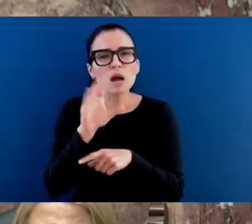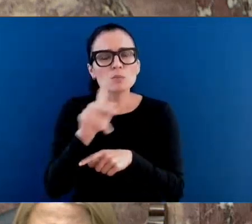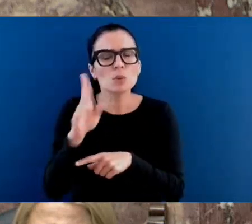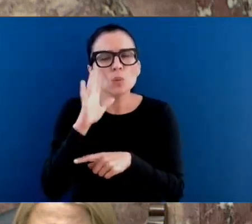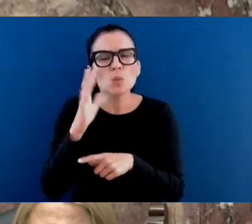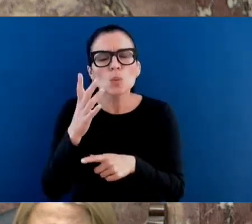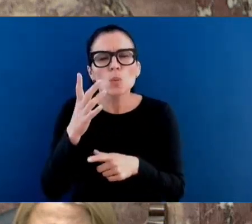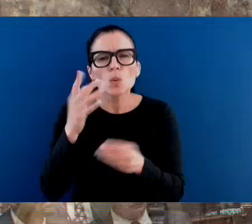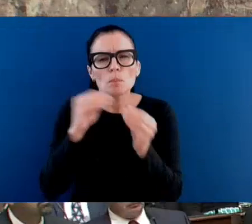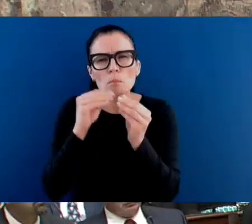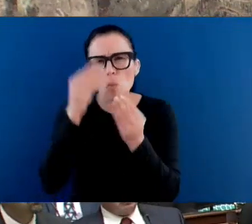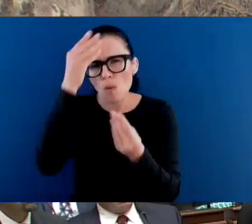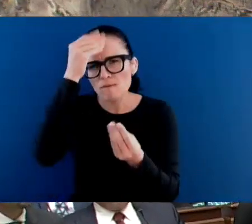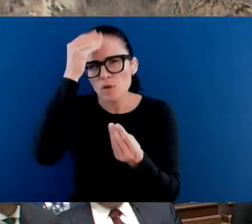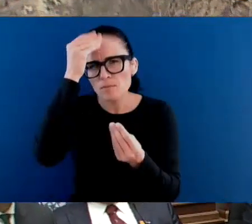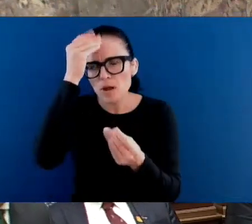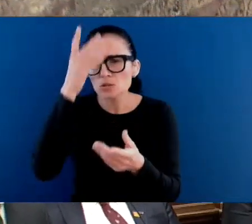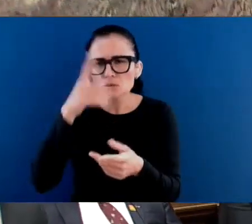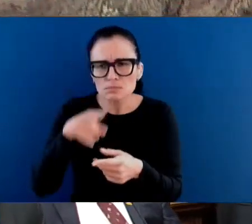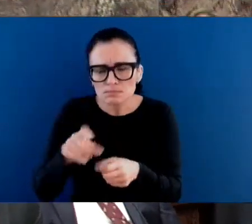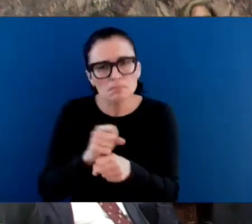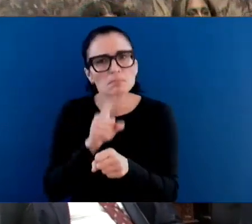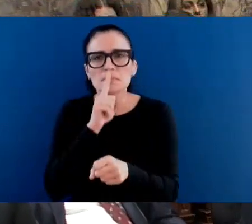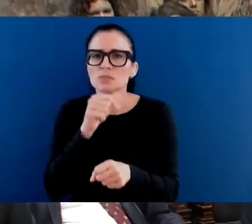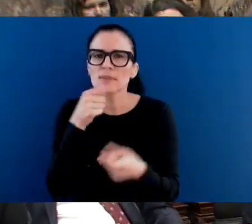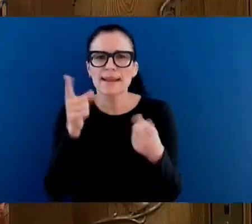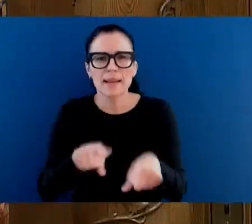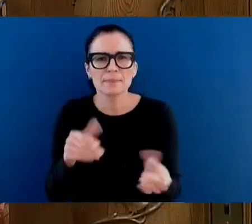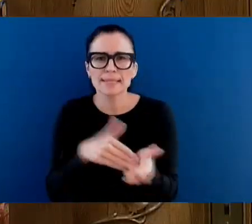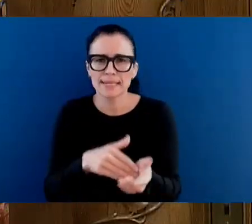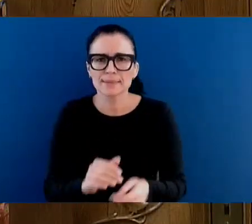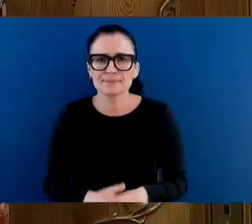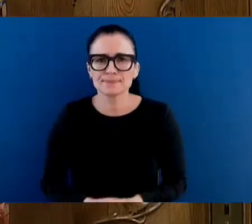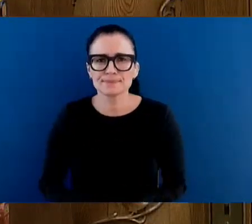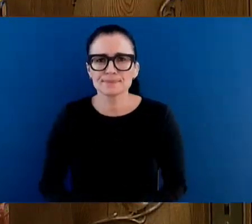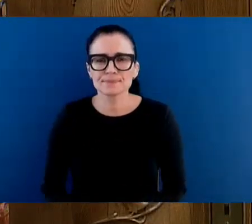Thank you, Honourable Speaker. The bell ends the question period.